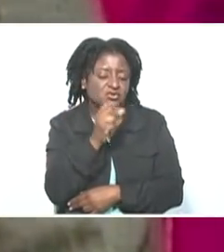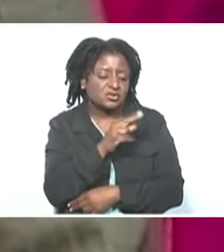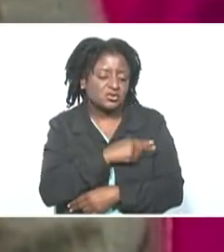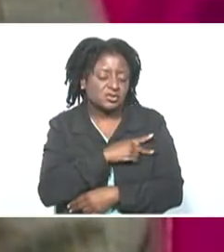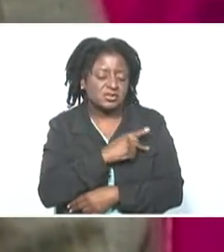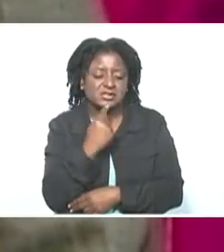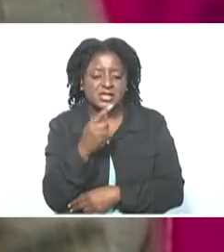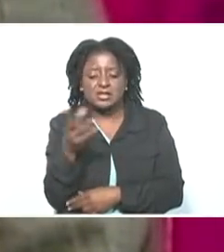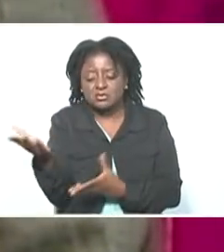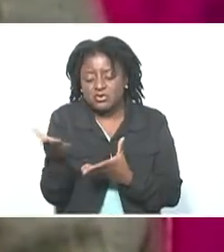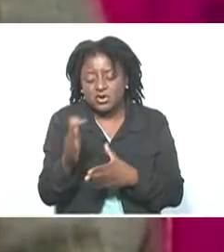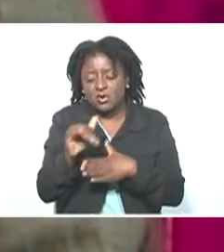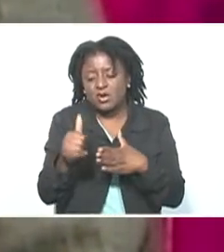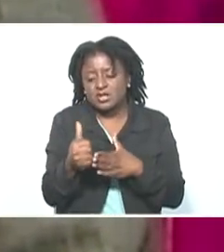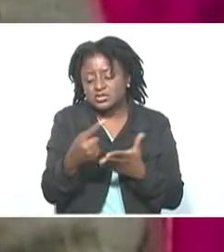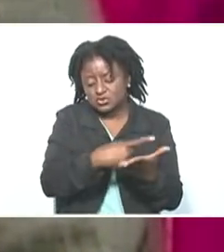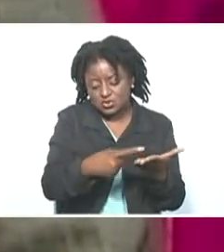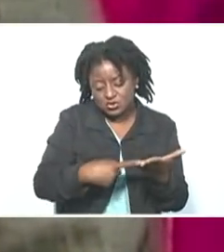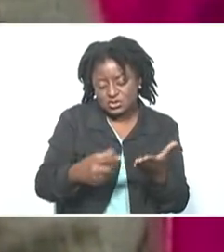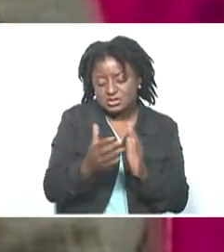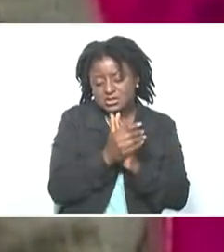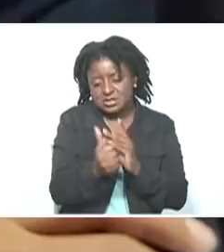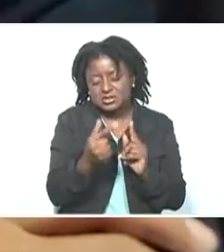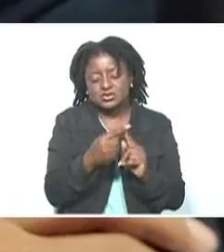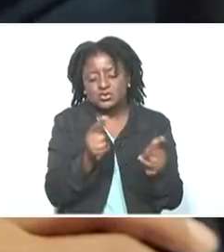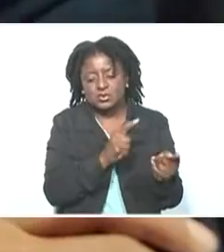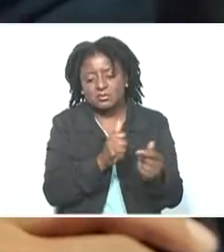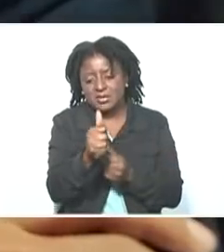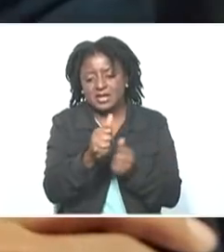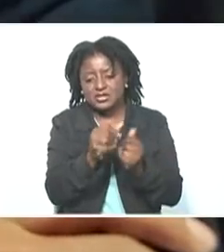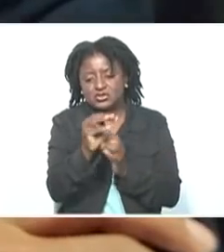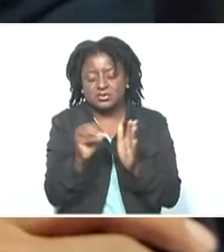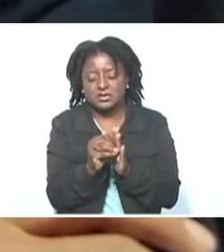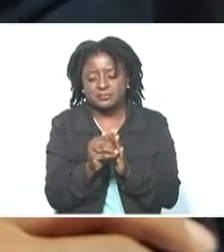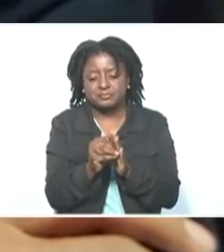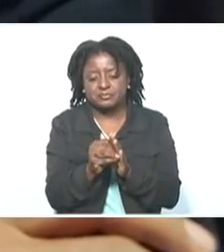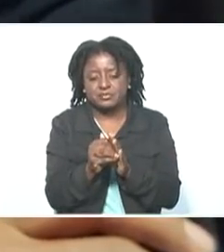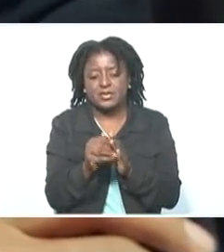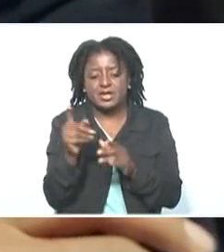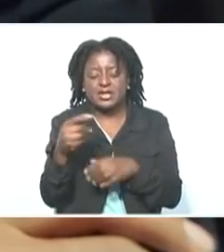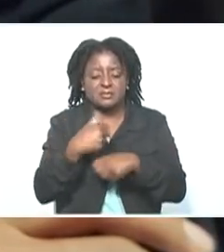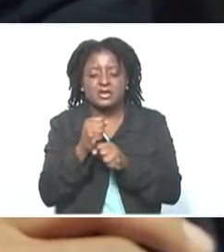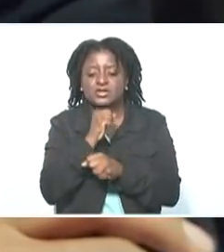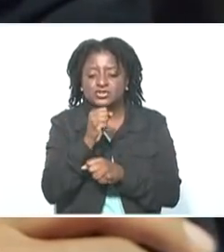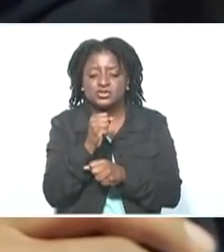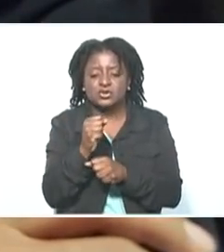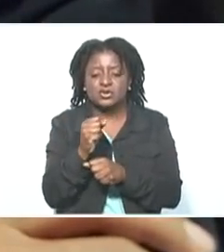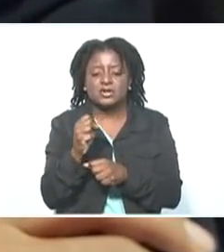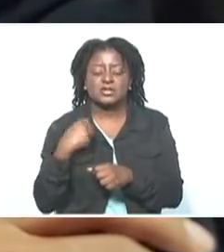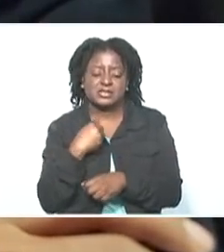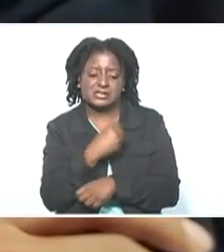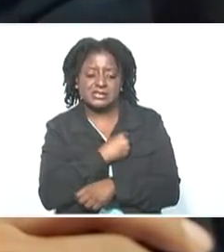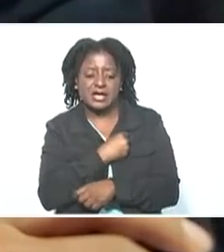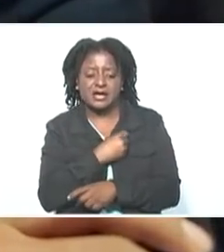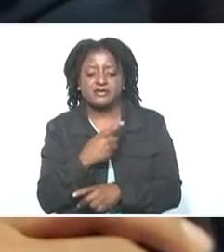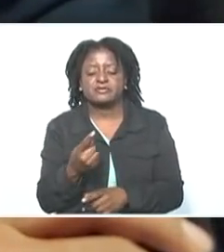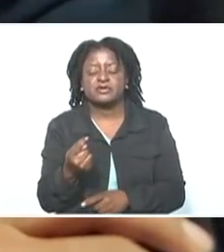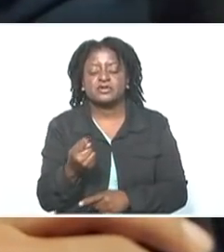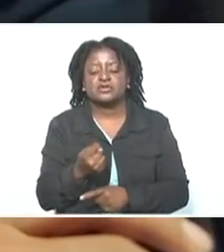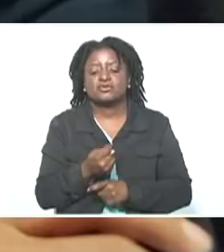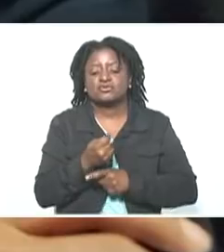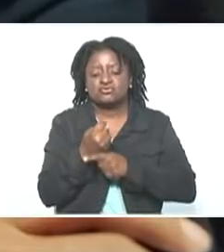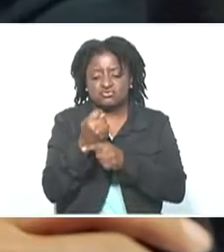management after having led several unions. He made sure the staff were treated fairly, firstly. Then